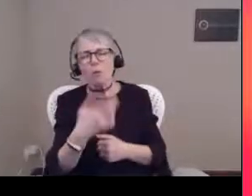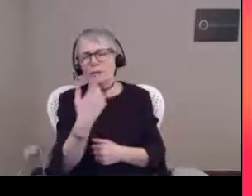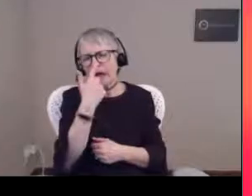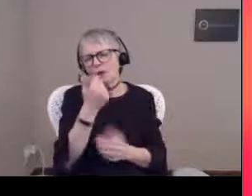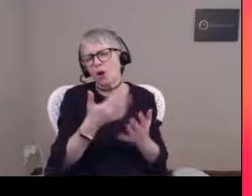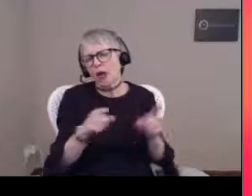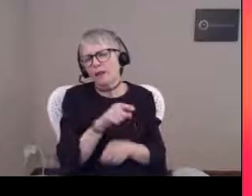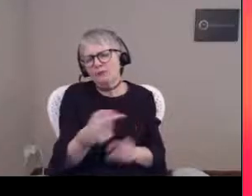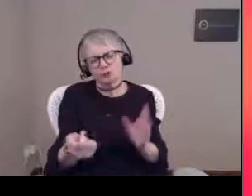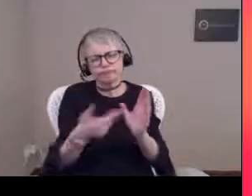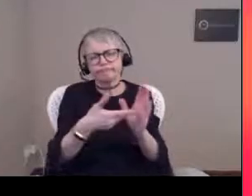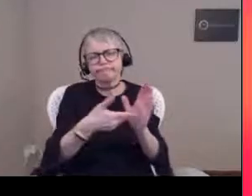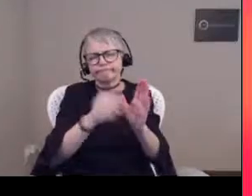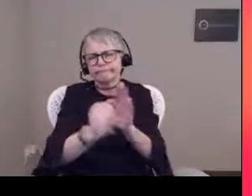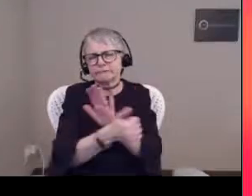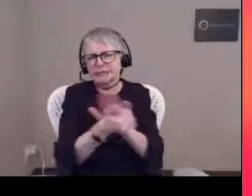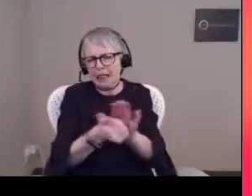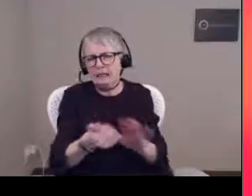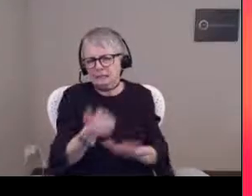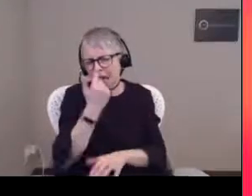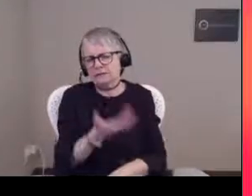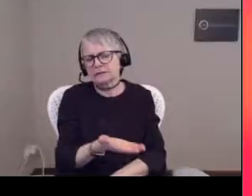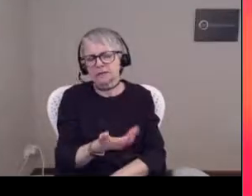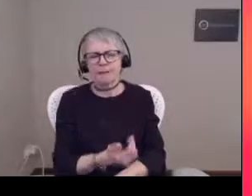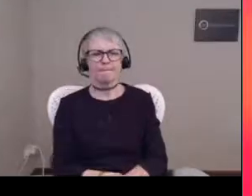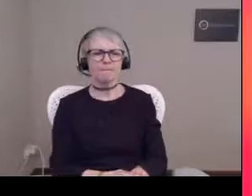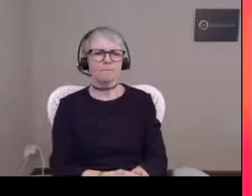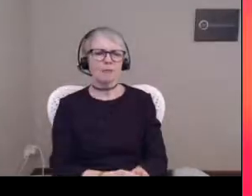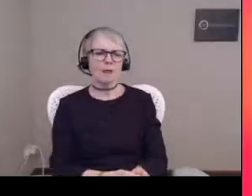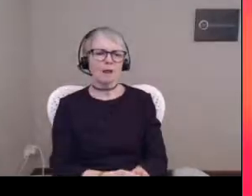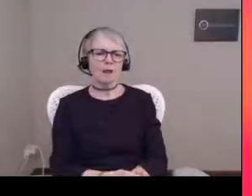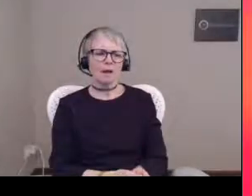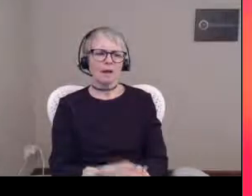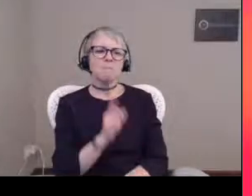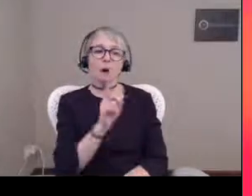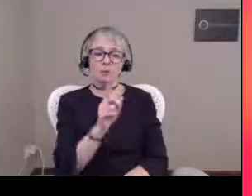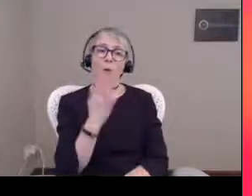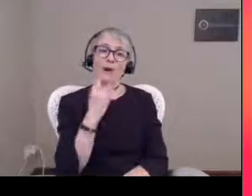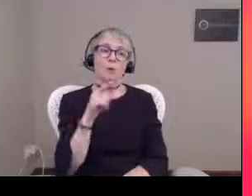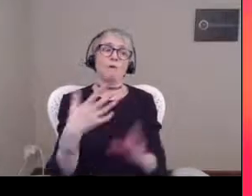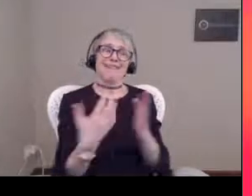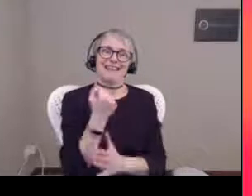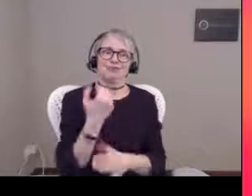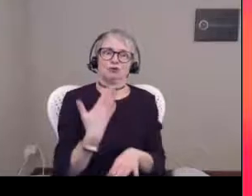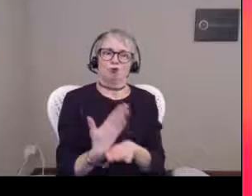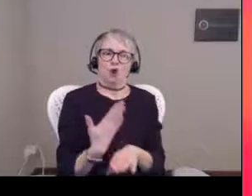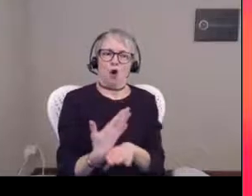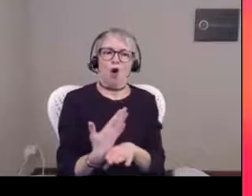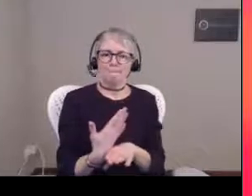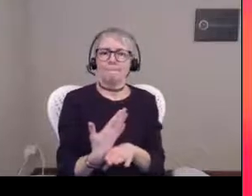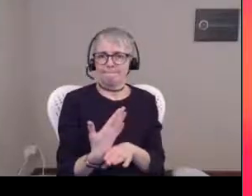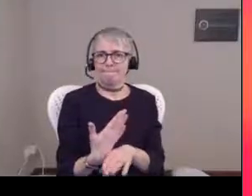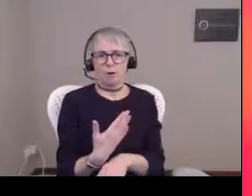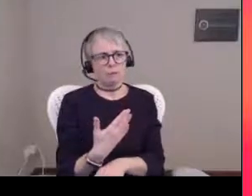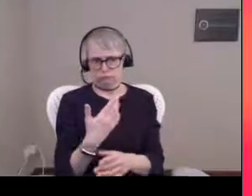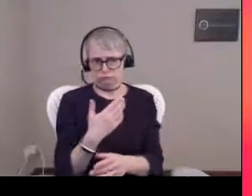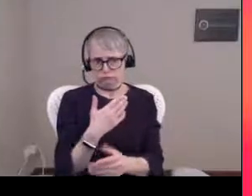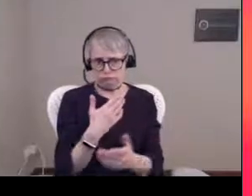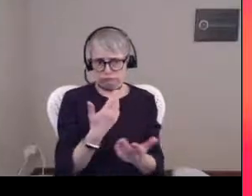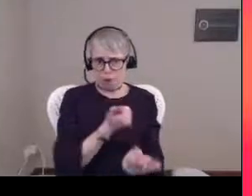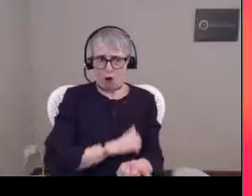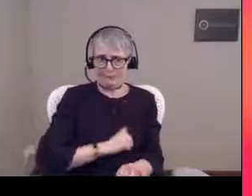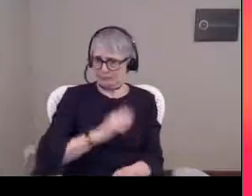skill set and external courses, but what you would need to do if you were to get a role in ITV is be honest and open and say, I'm really keen on in doing